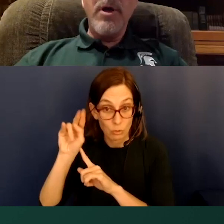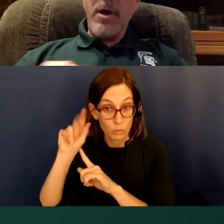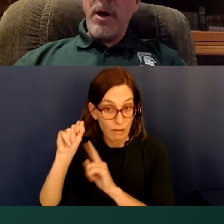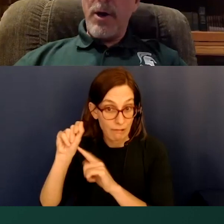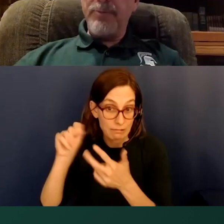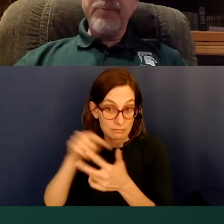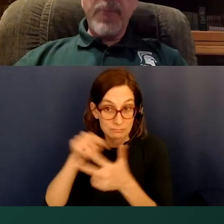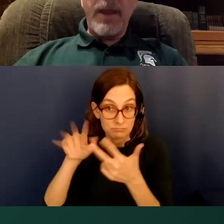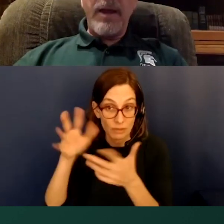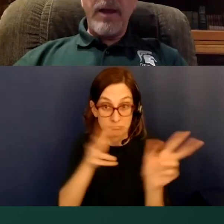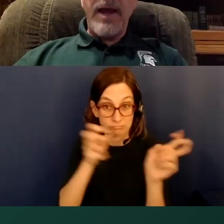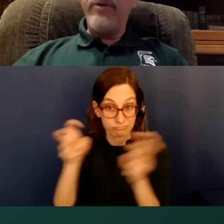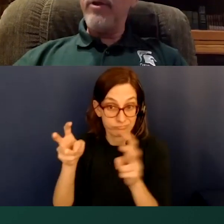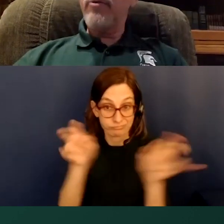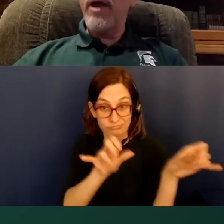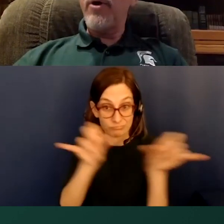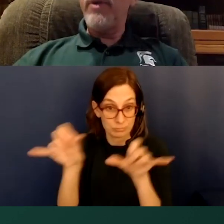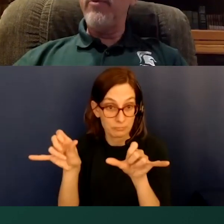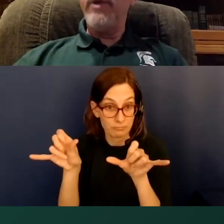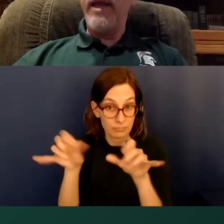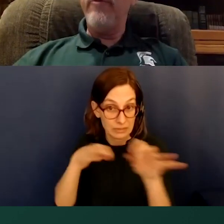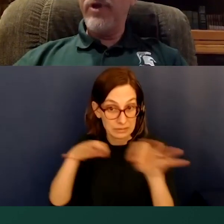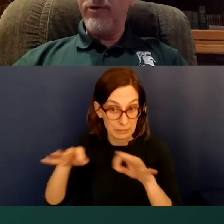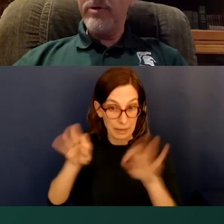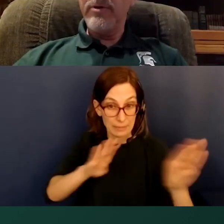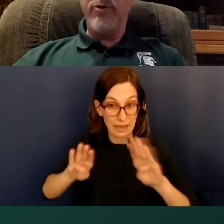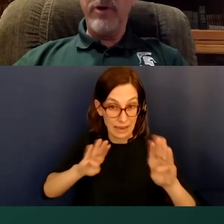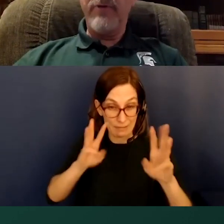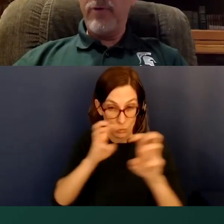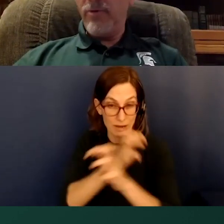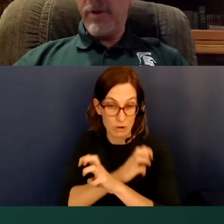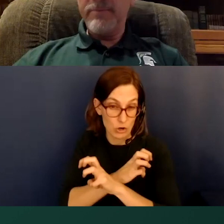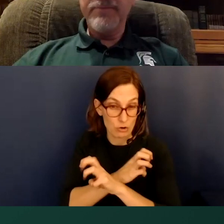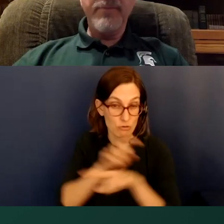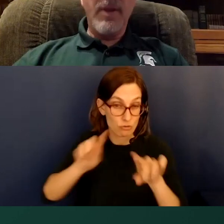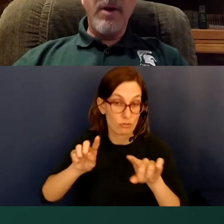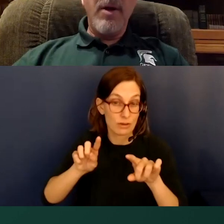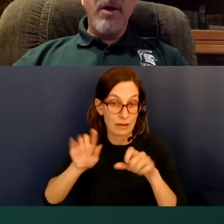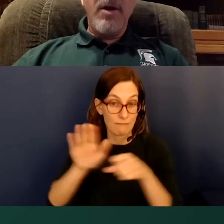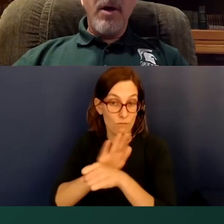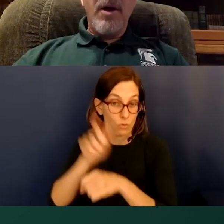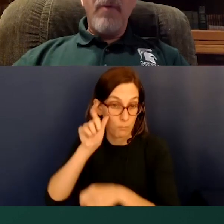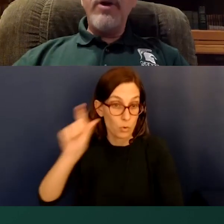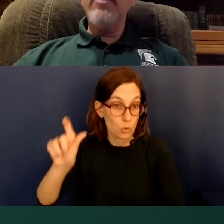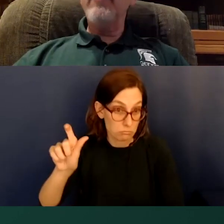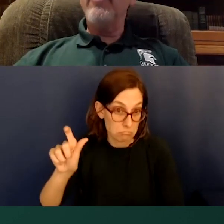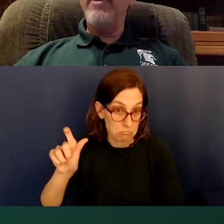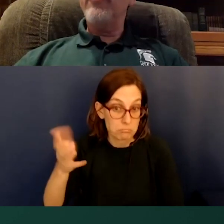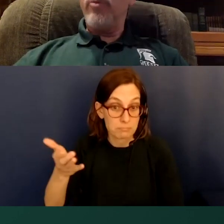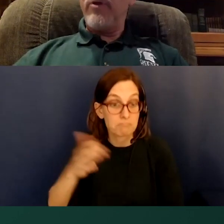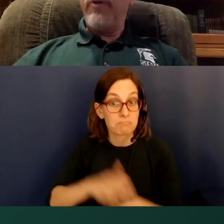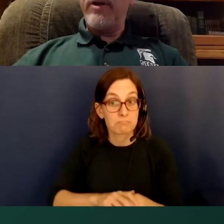moon. Um, and they describe how people behave weird during full moons. But here's a